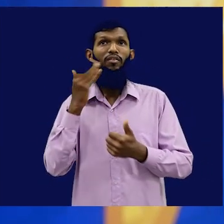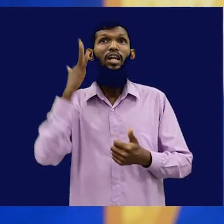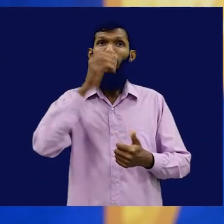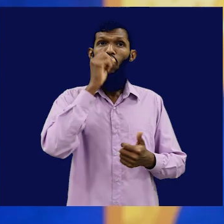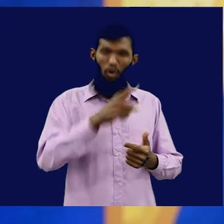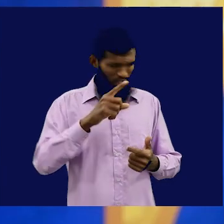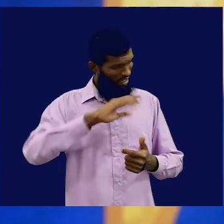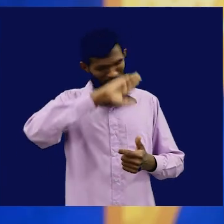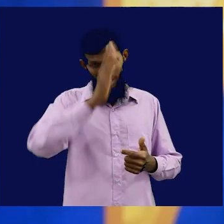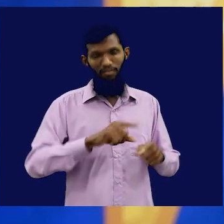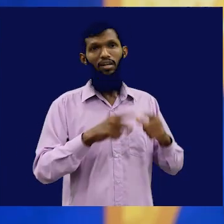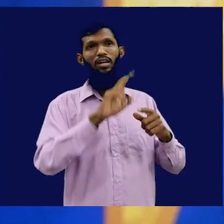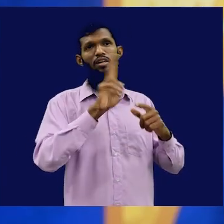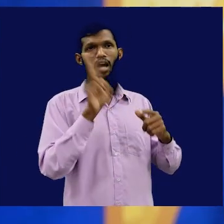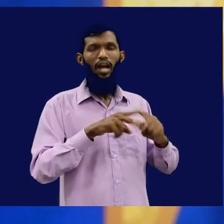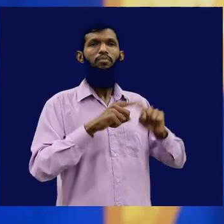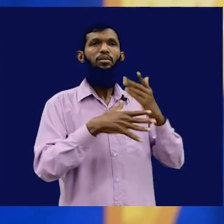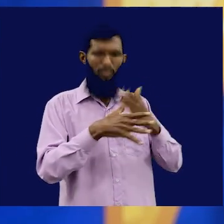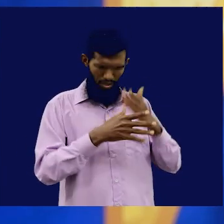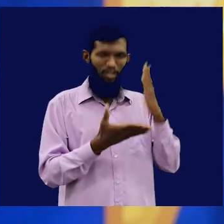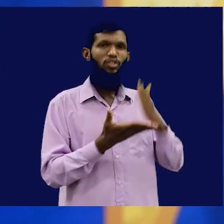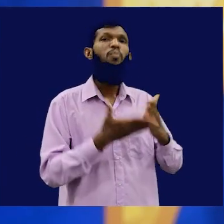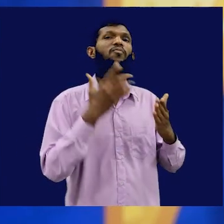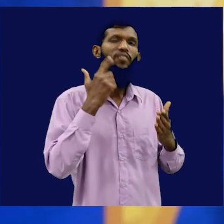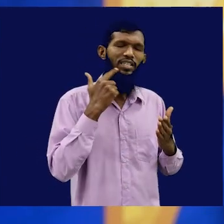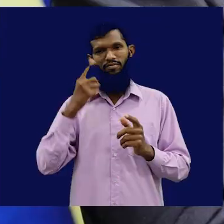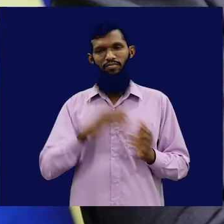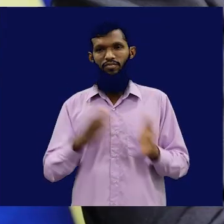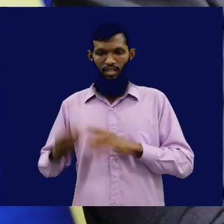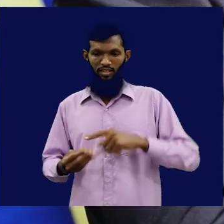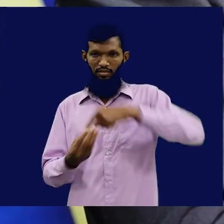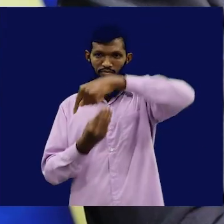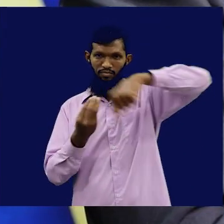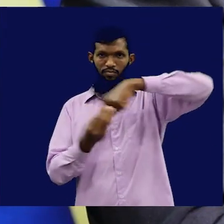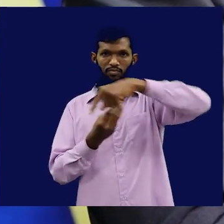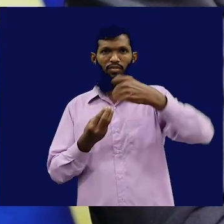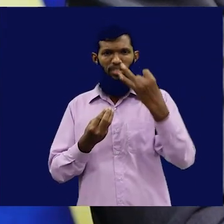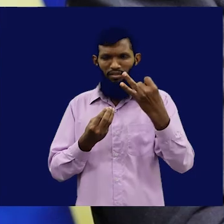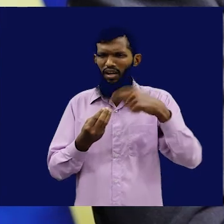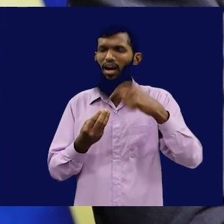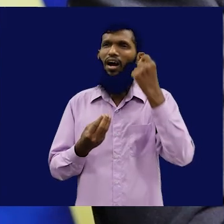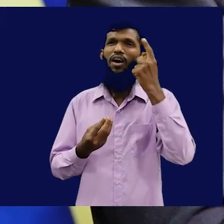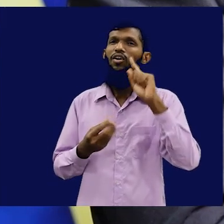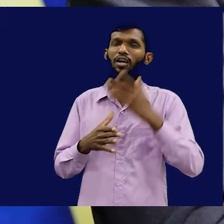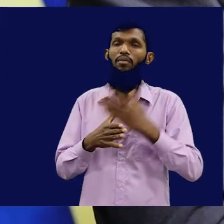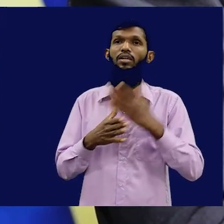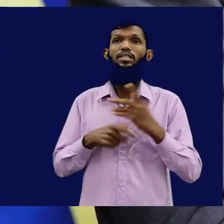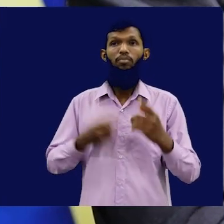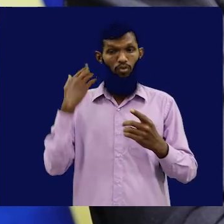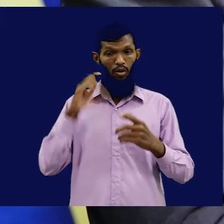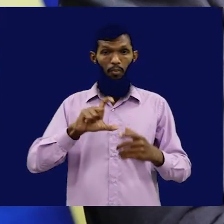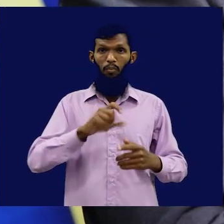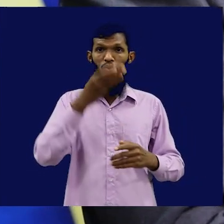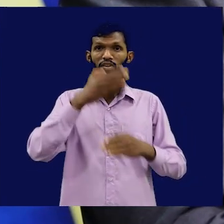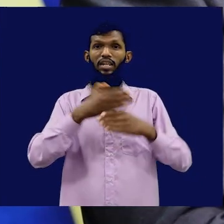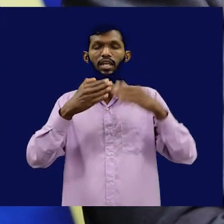ta'ala by doing things which are haram all the time? When he does tawaf, he is reminded of Prophet Ibrahim alayhi salam,